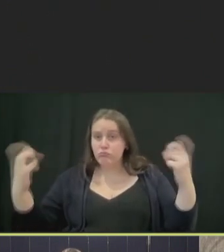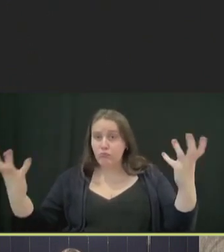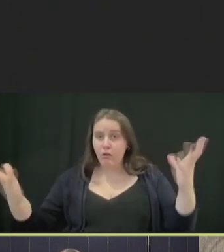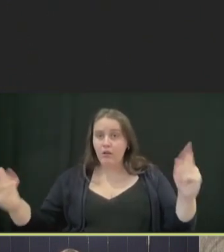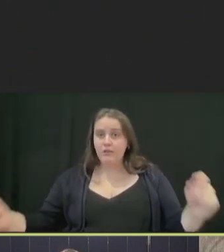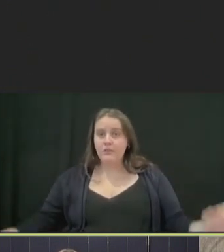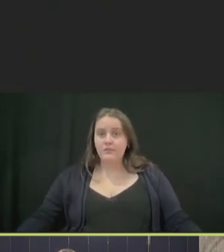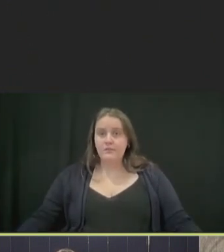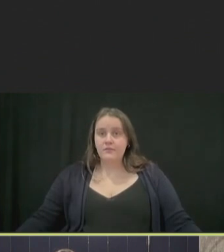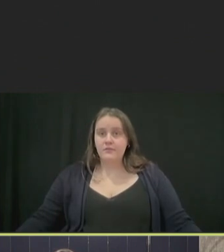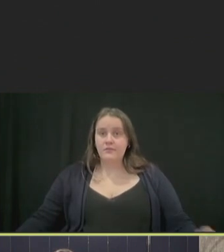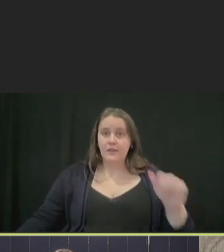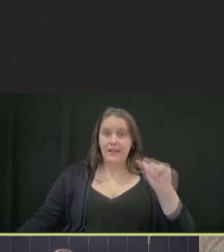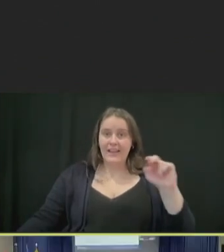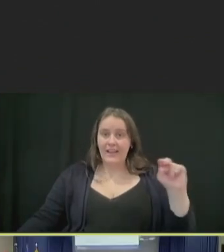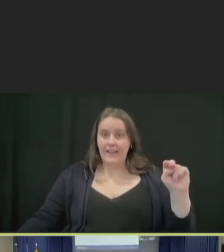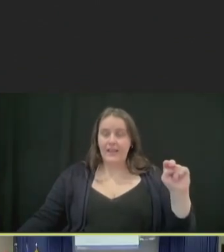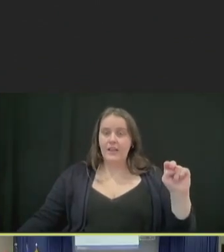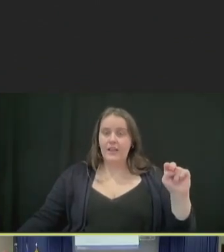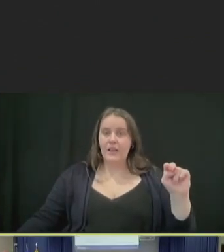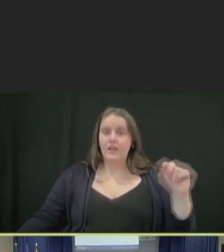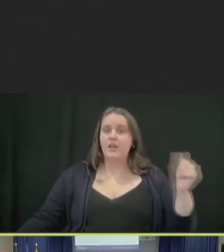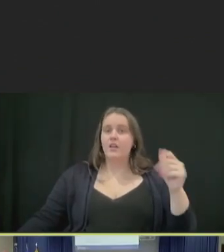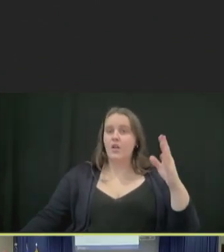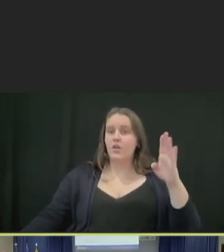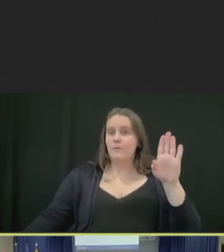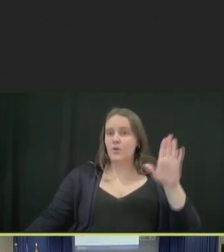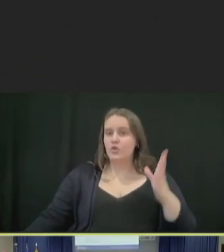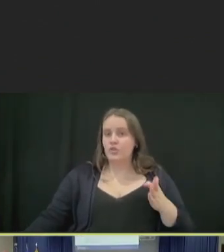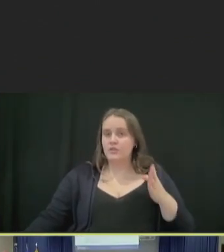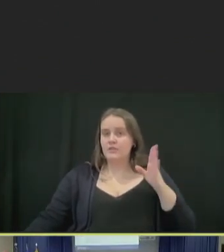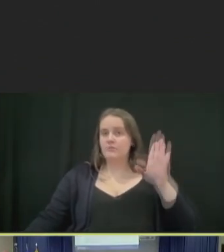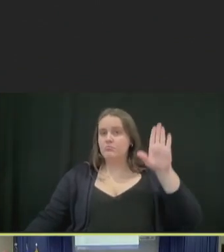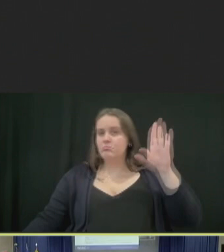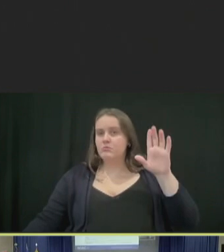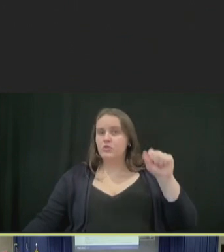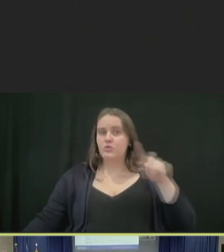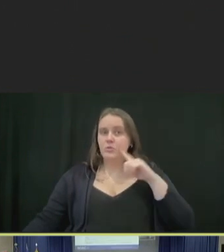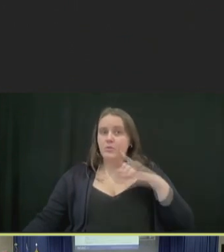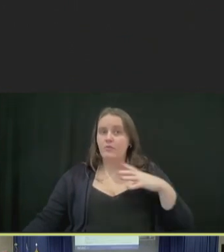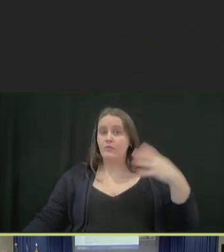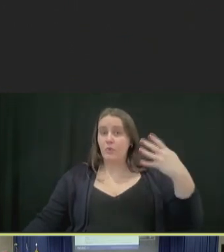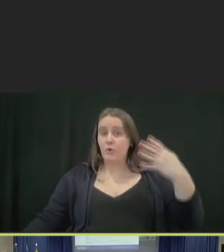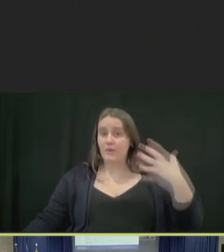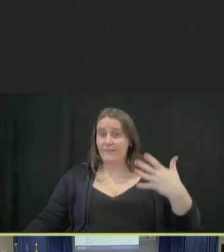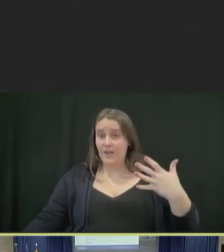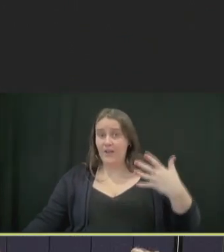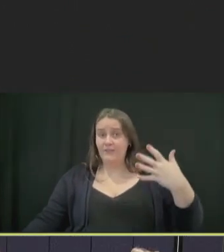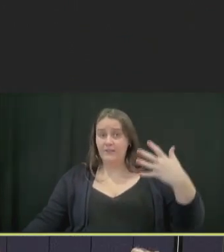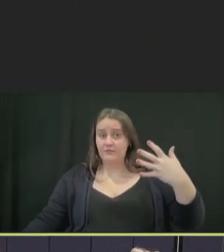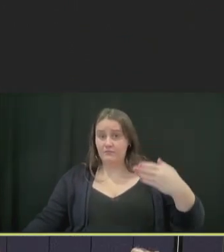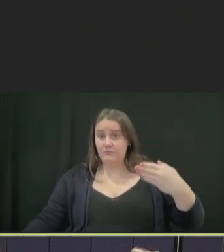You could combine 4 and 5, which is delivery and access, no?